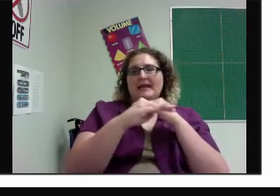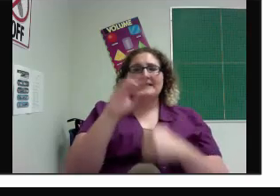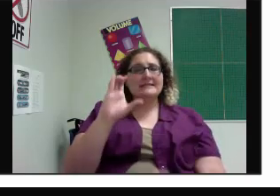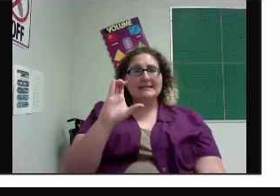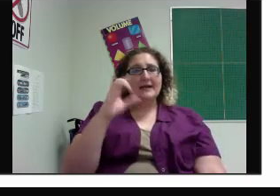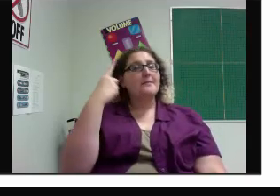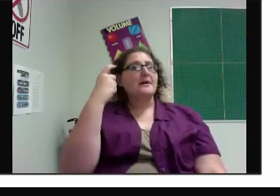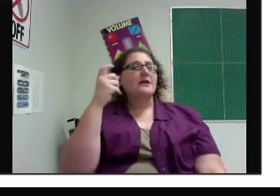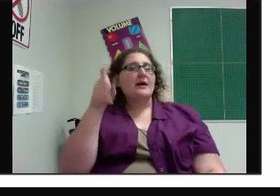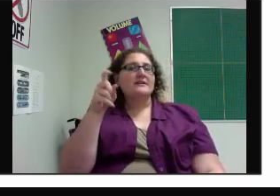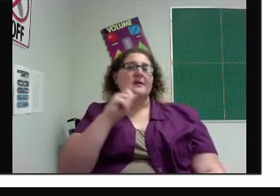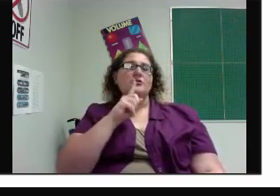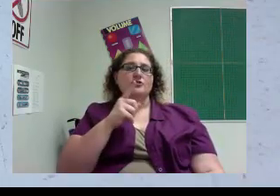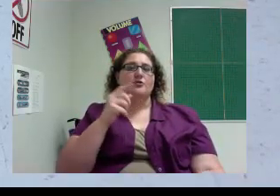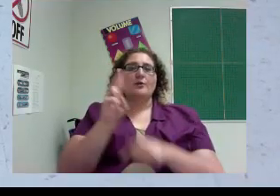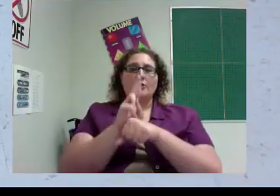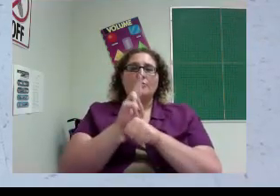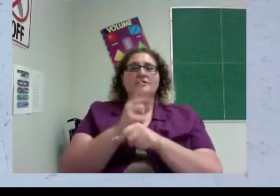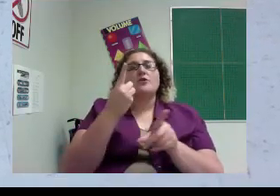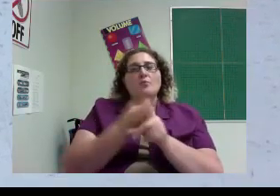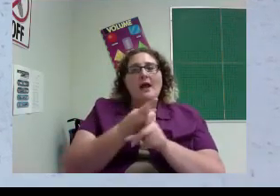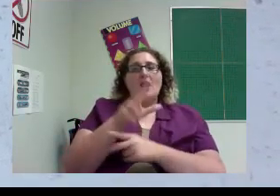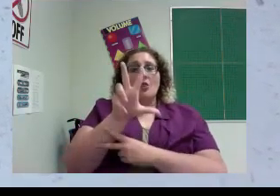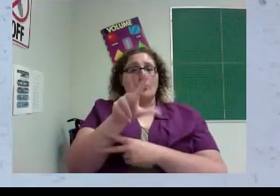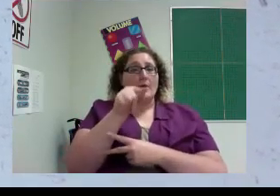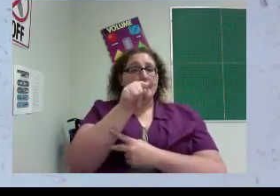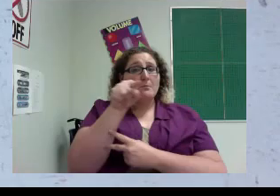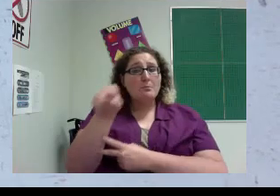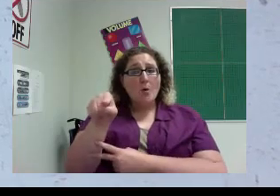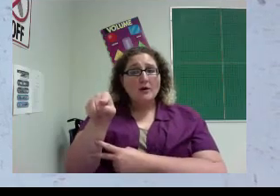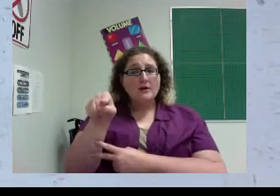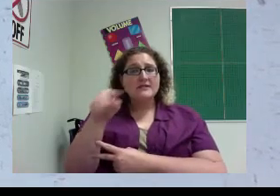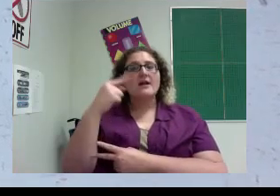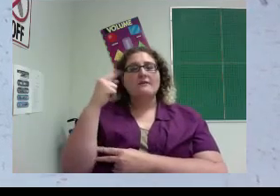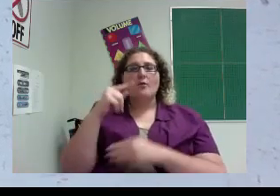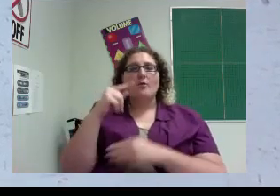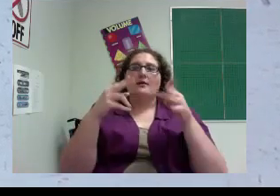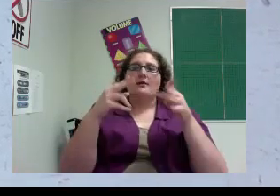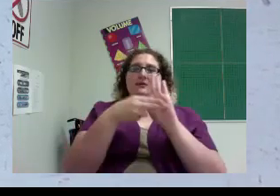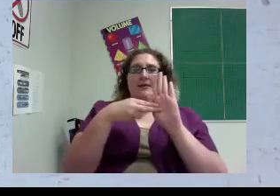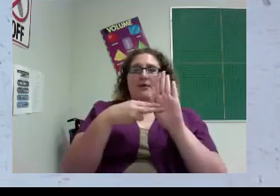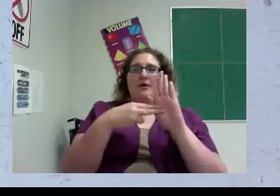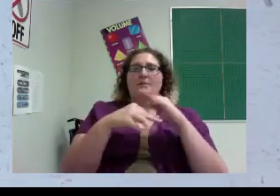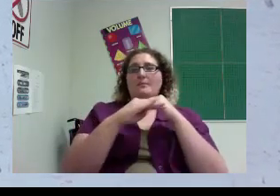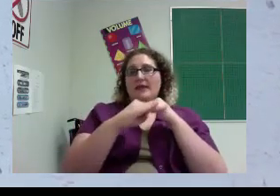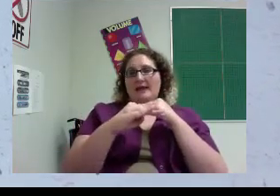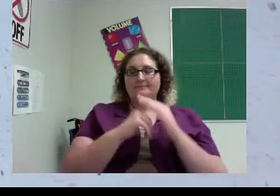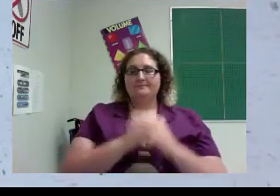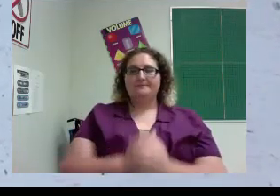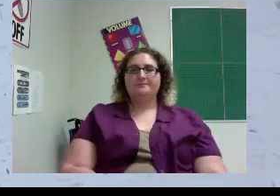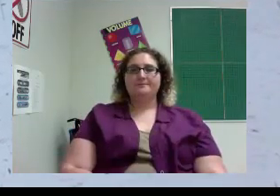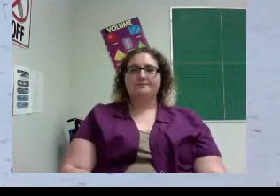mean by plane C, because we have to make sure we're using the right 3 points to label the plane.